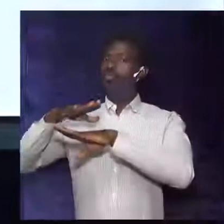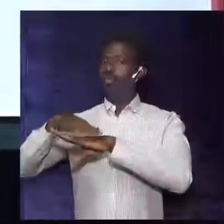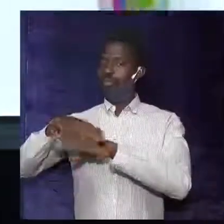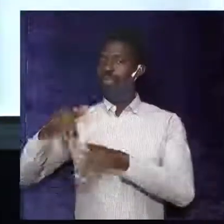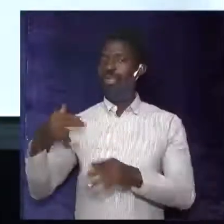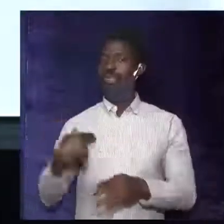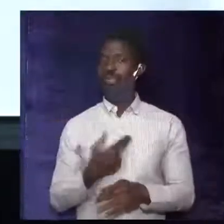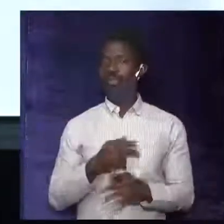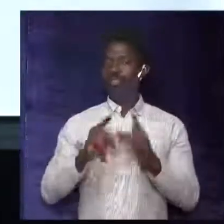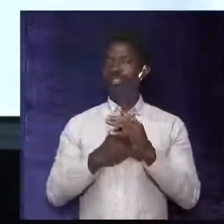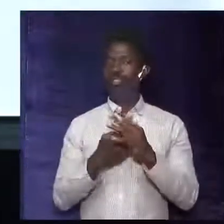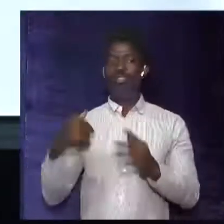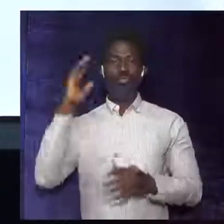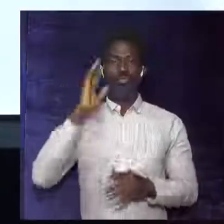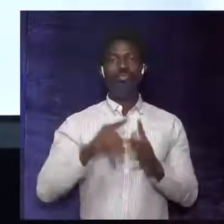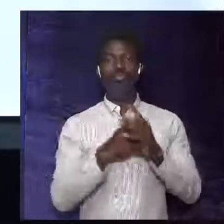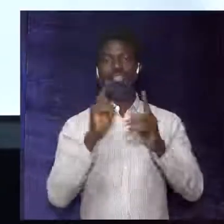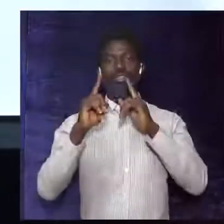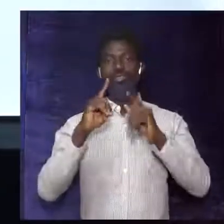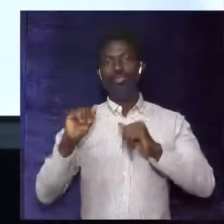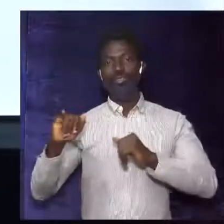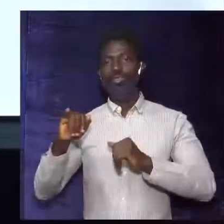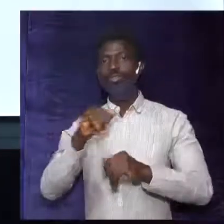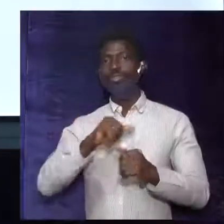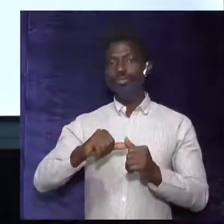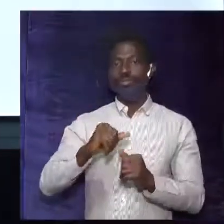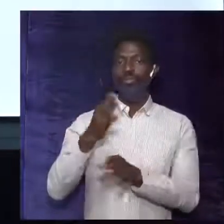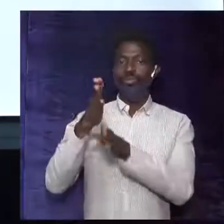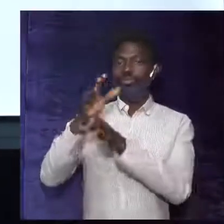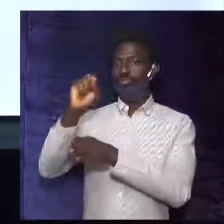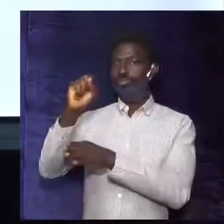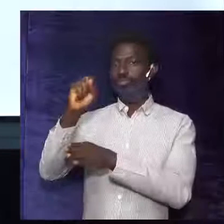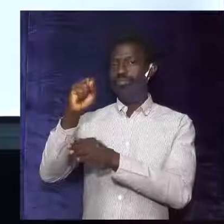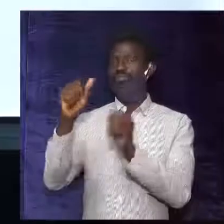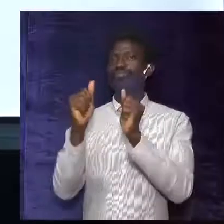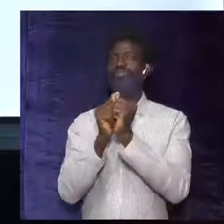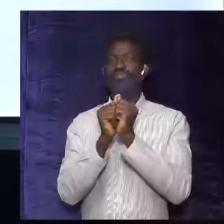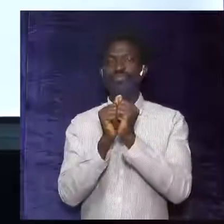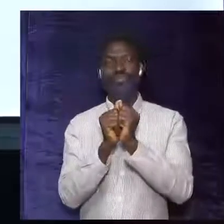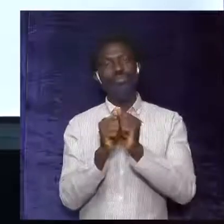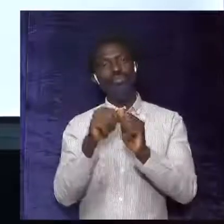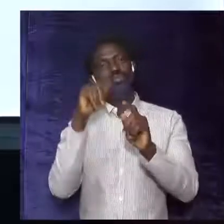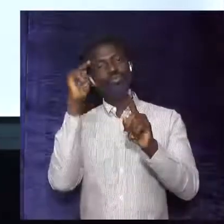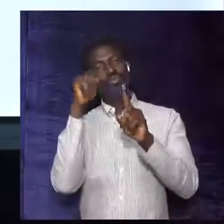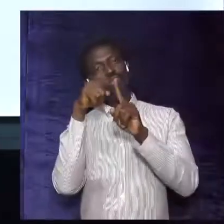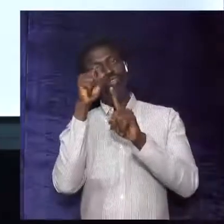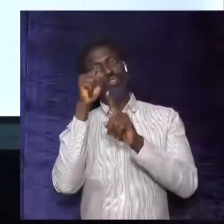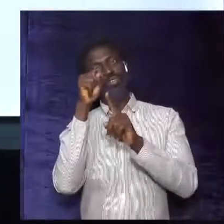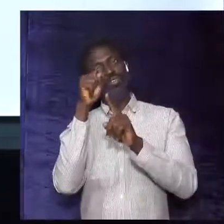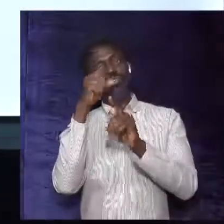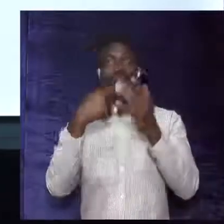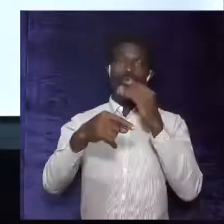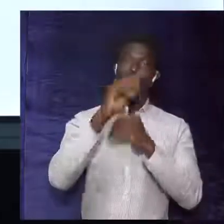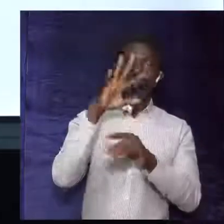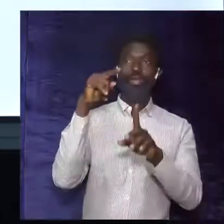just get right into it. We'll begin talking about lines with points.